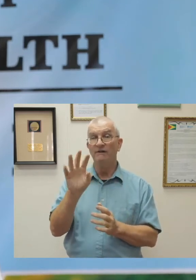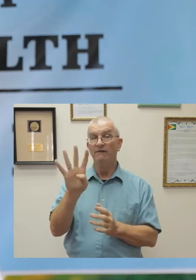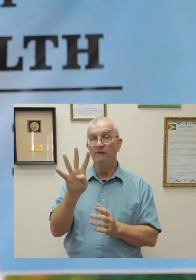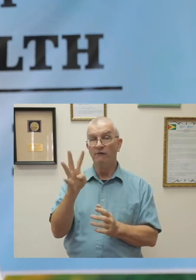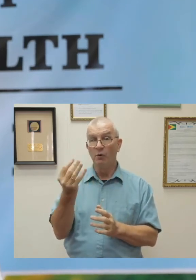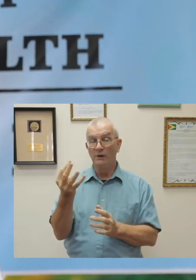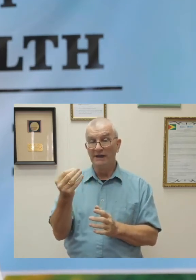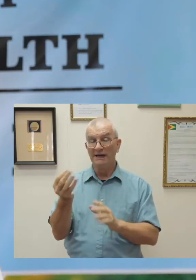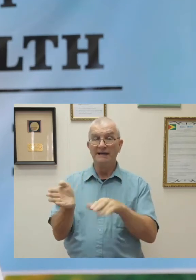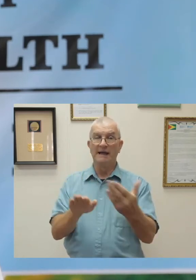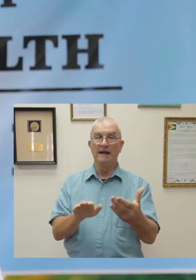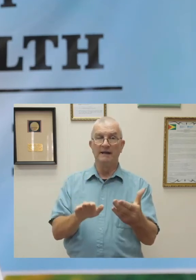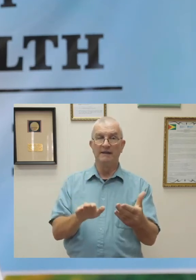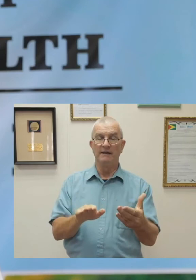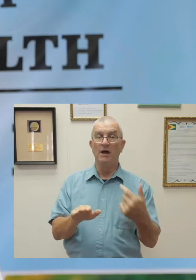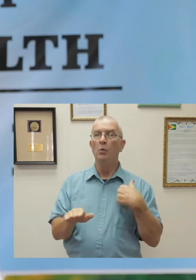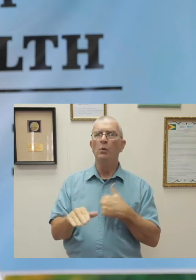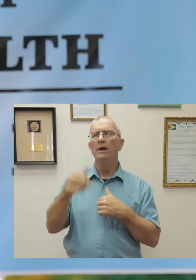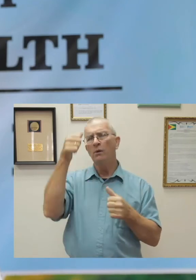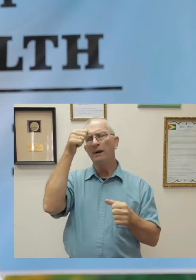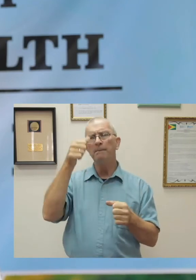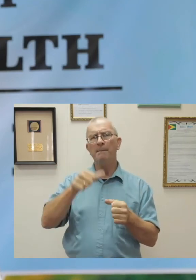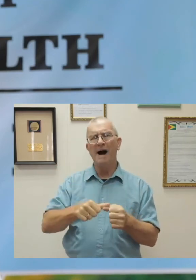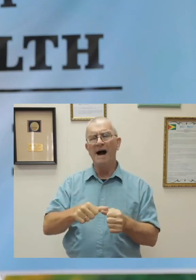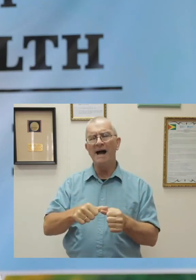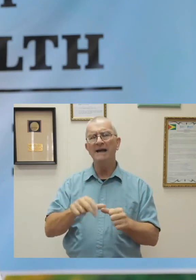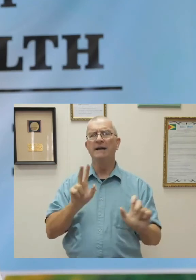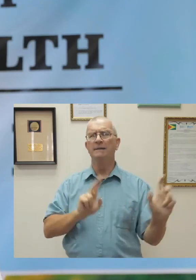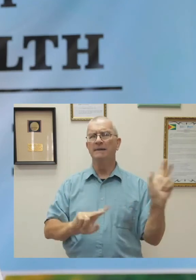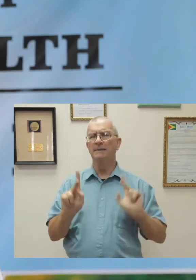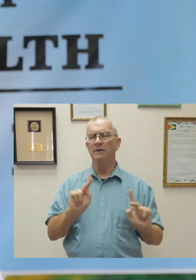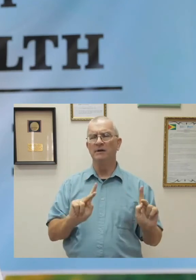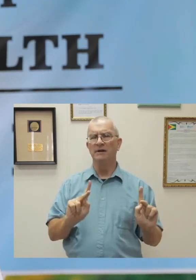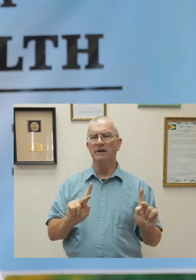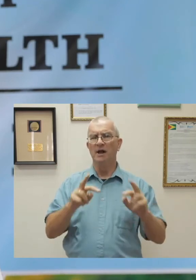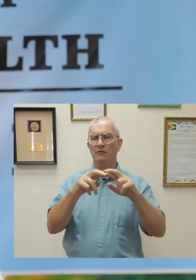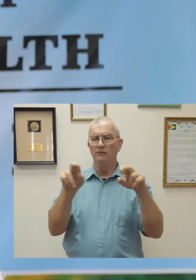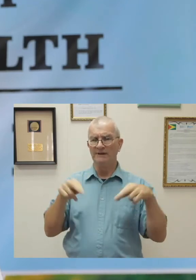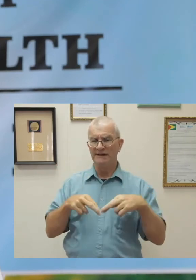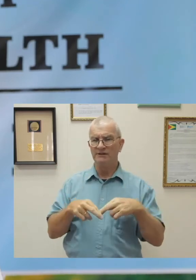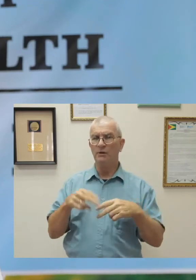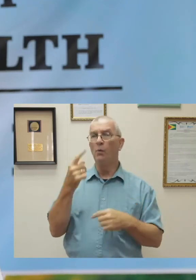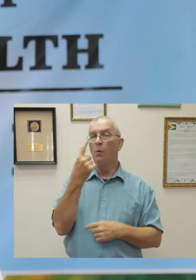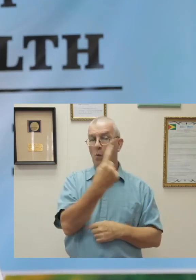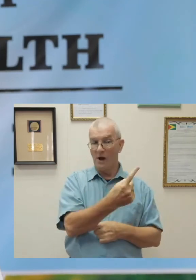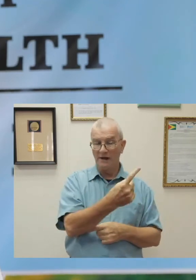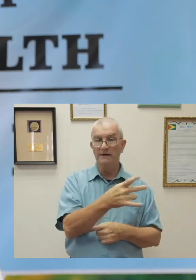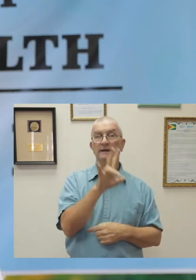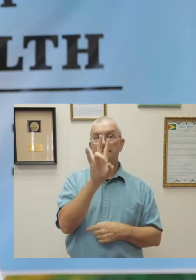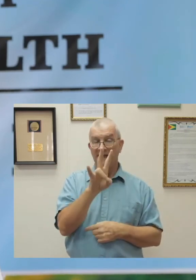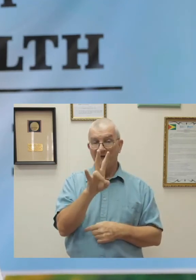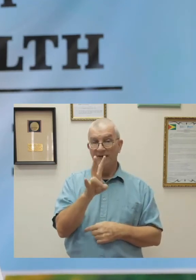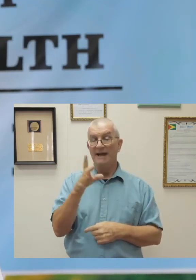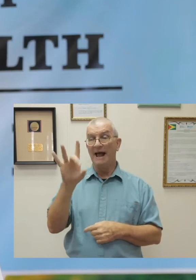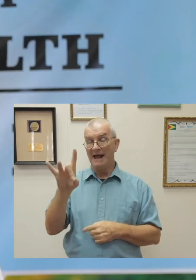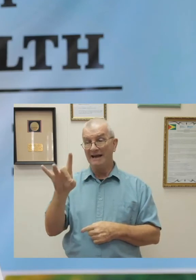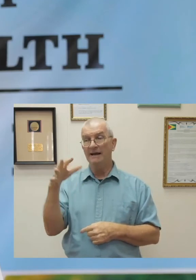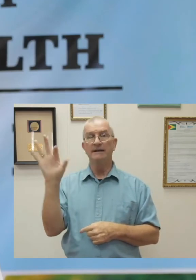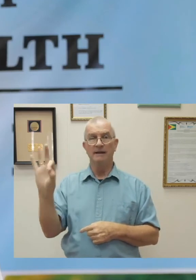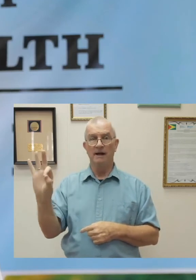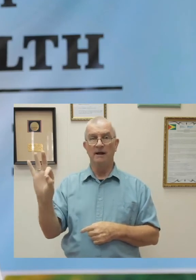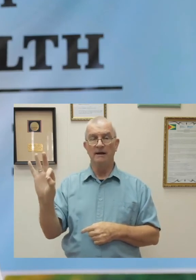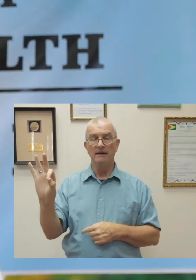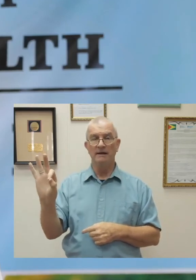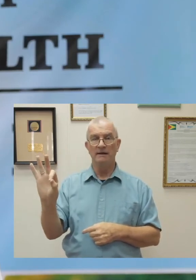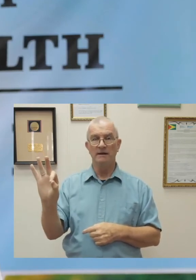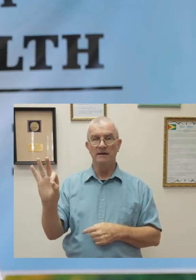160,514 deaths. We wish to remind the residents of regions 1, 7, 8, and